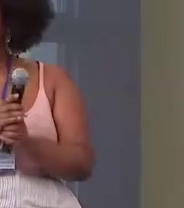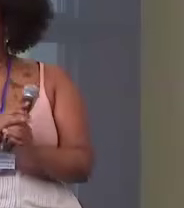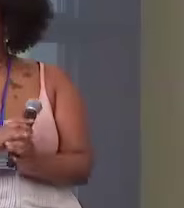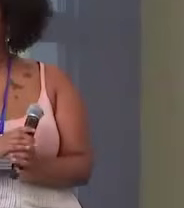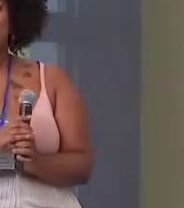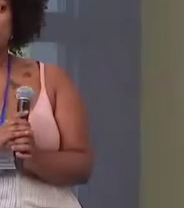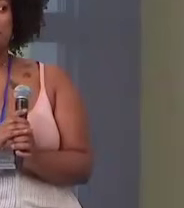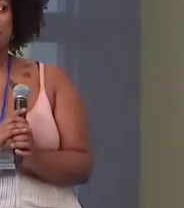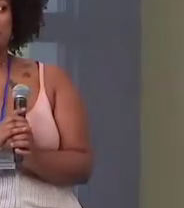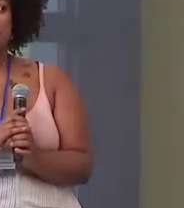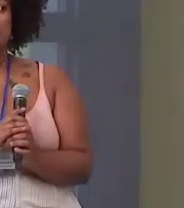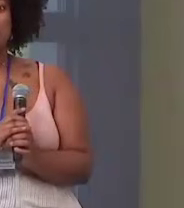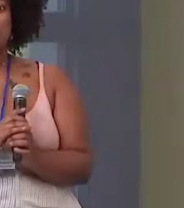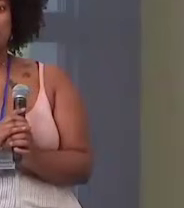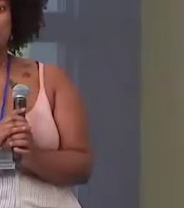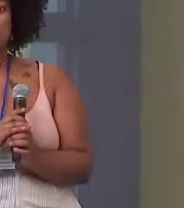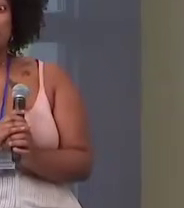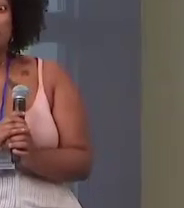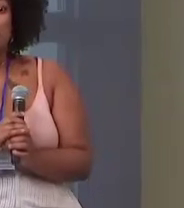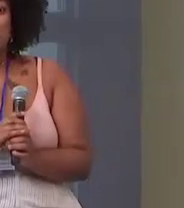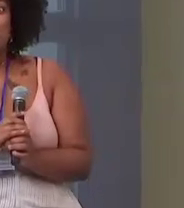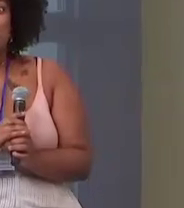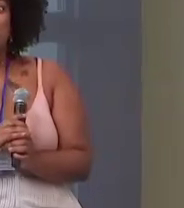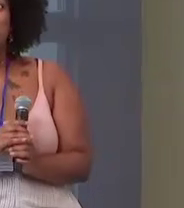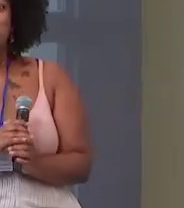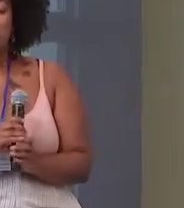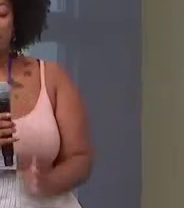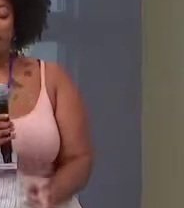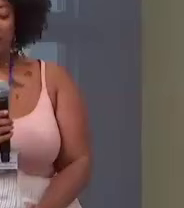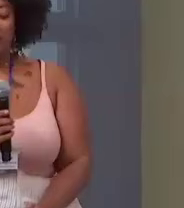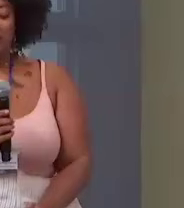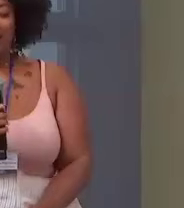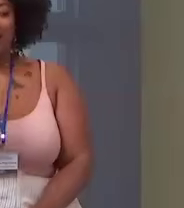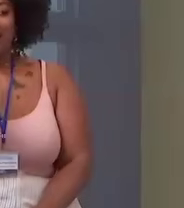Susan, we have someone back. Oh, I'm sorry. Someone else going to answer too. Yeah. Sorry about that.